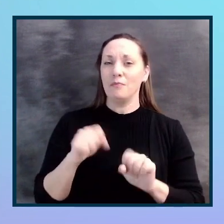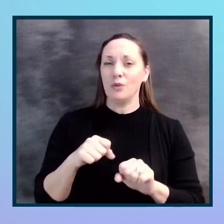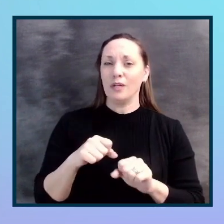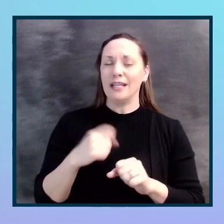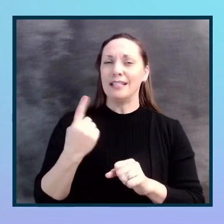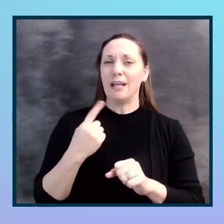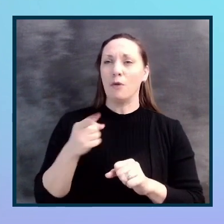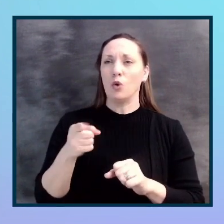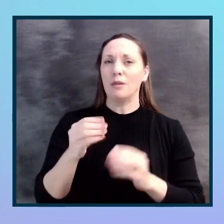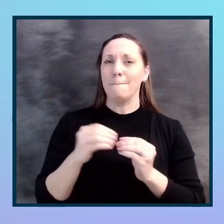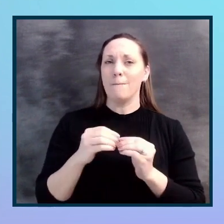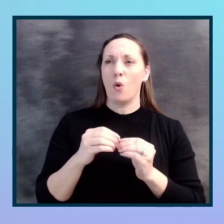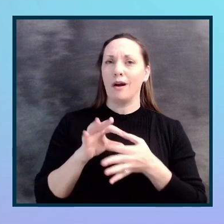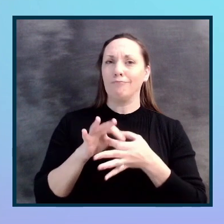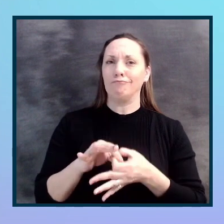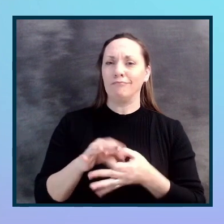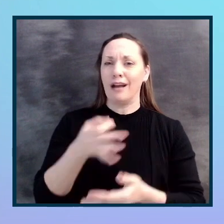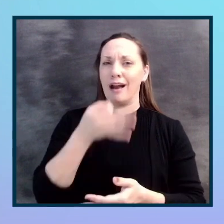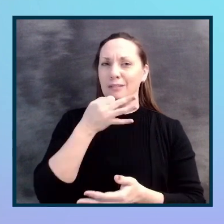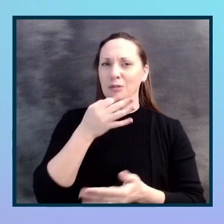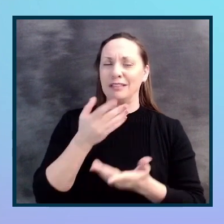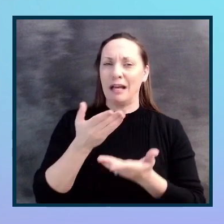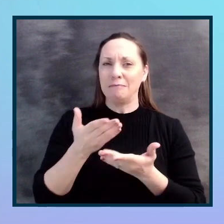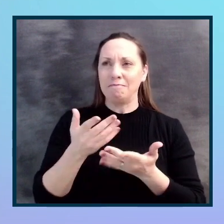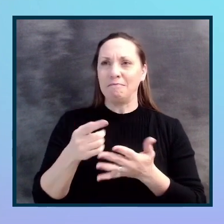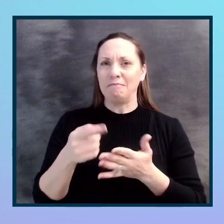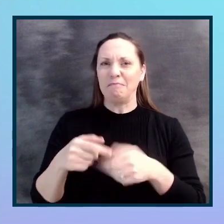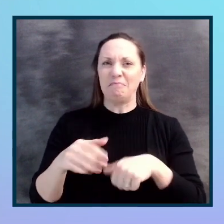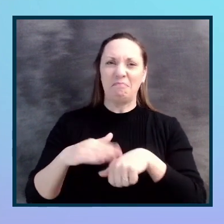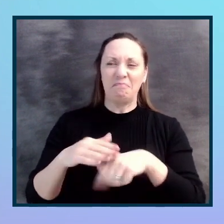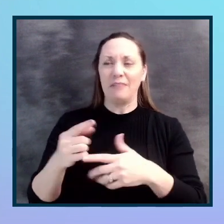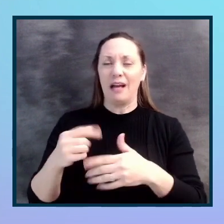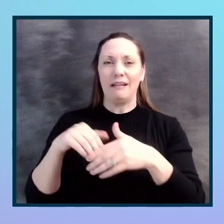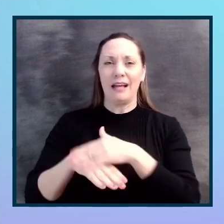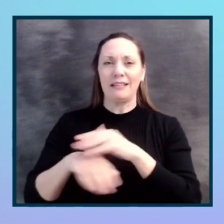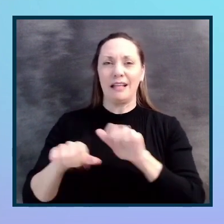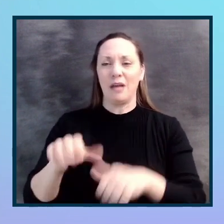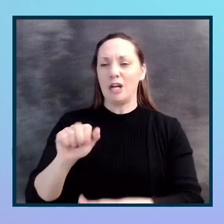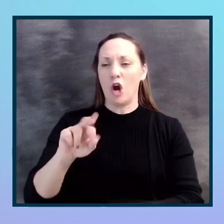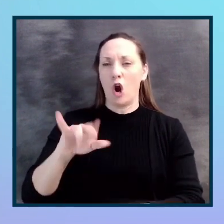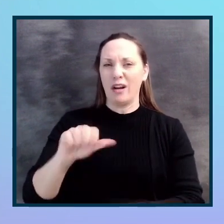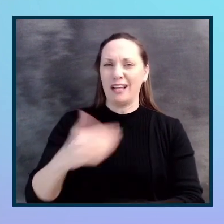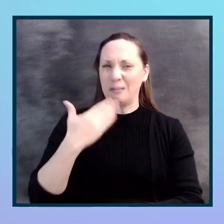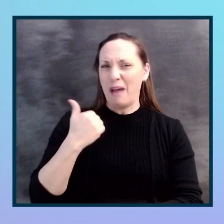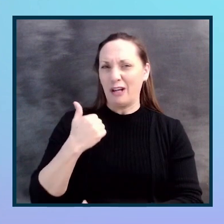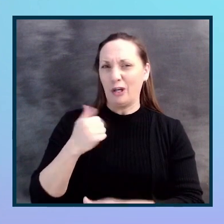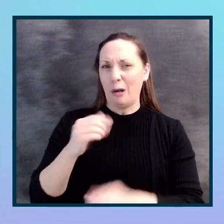who's a more subject matter expert on the nuances of accessibility and ARIA would probably be a better ask.